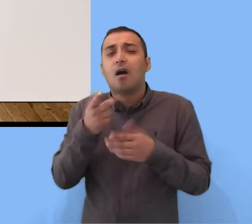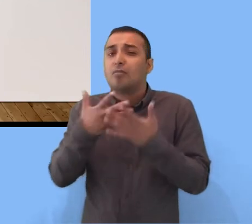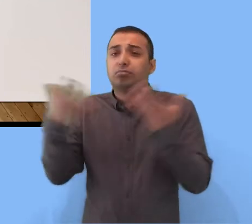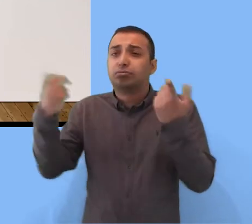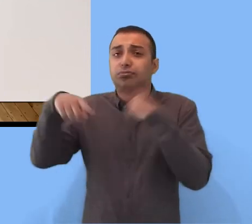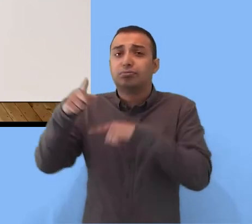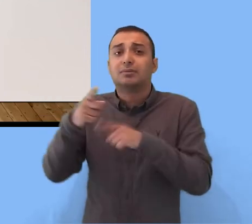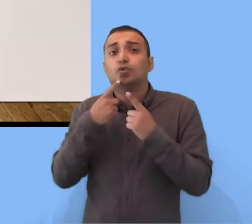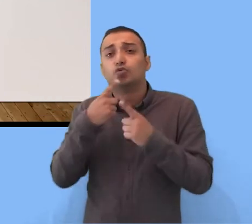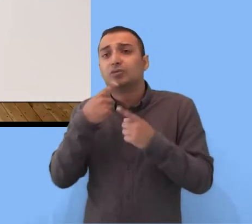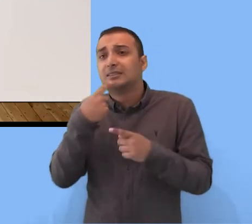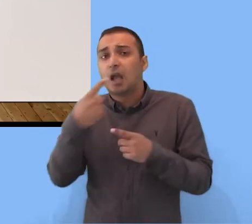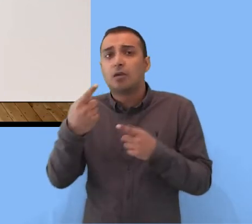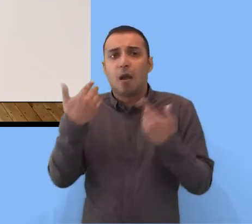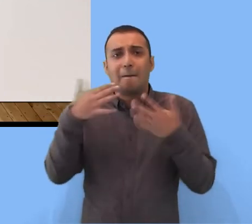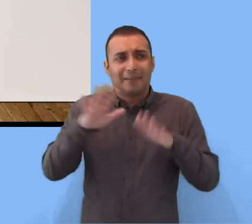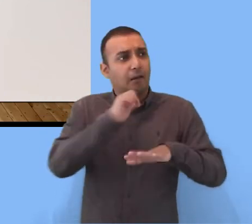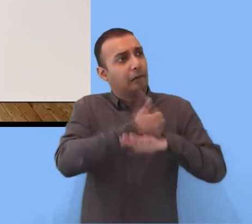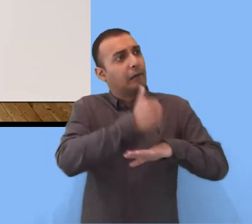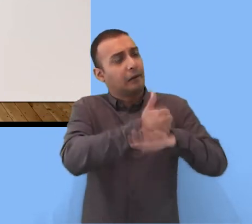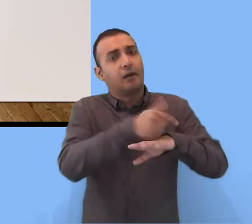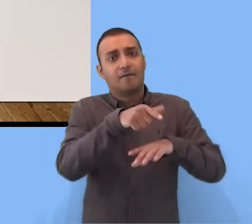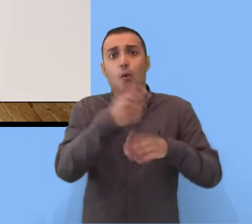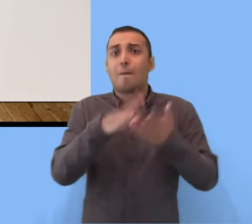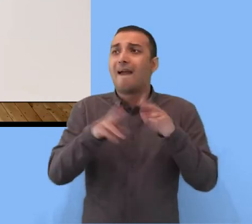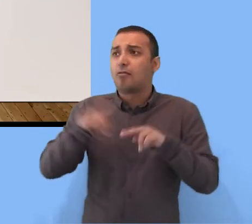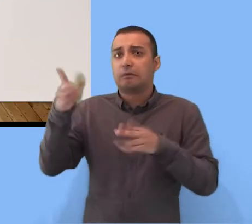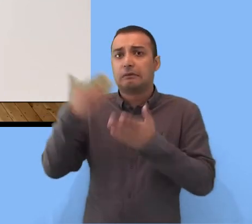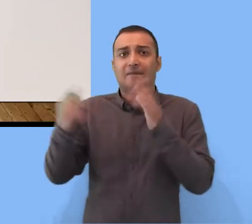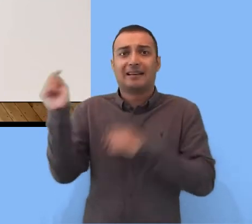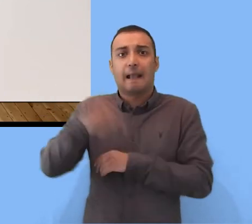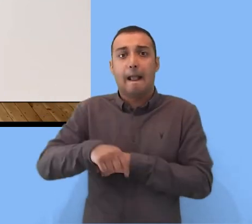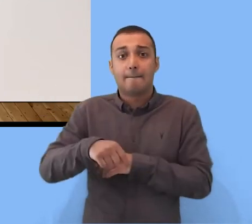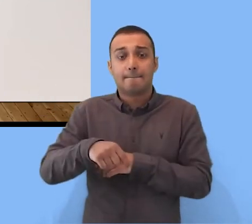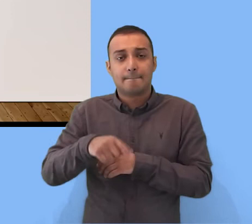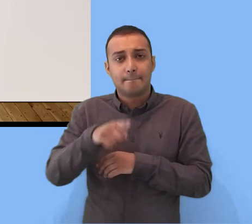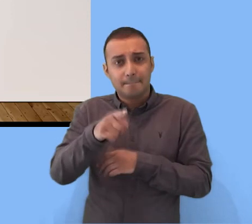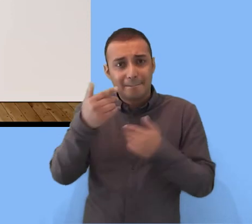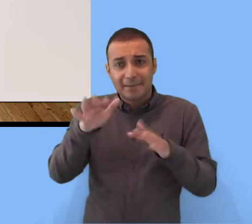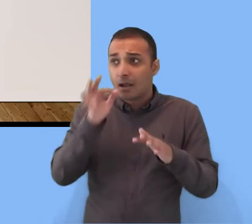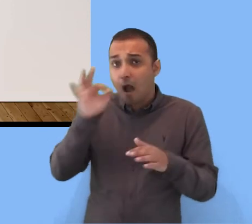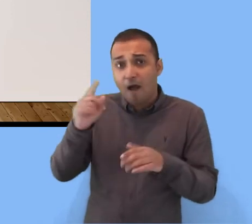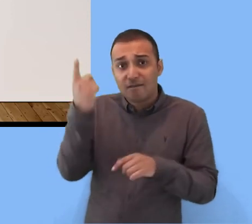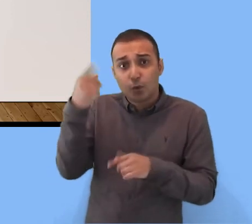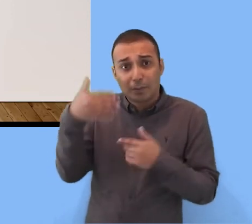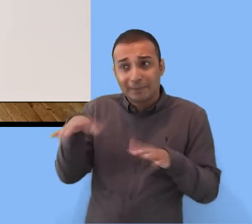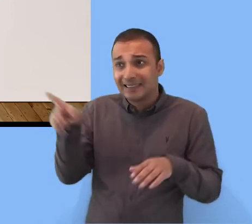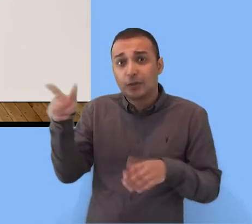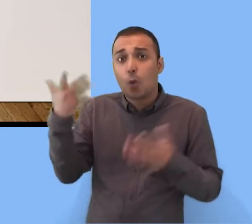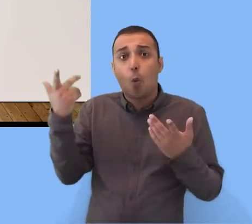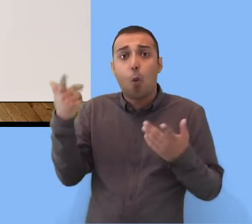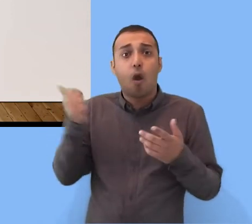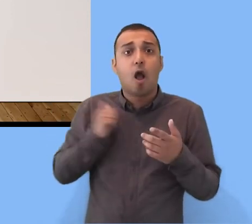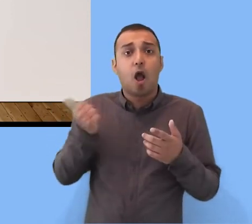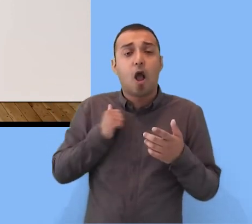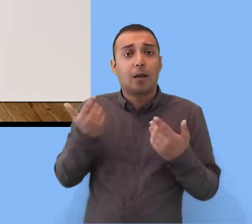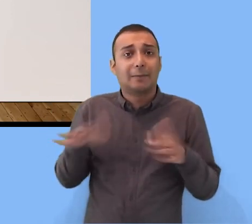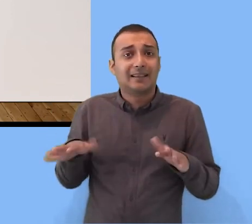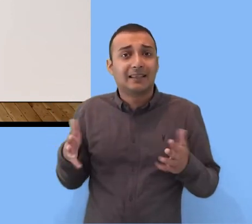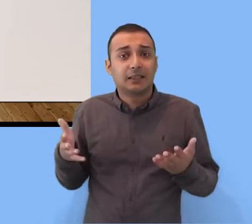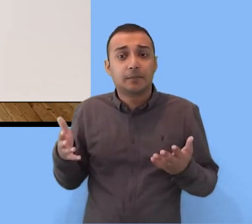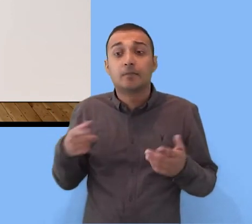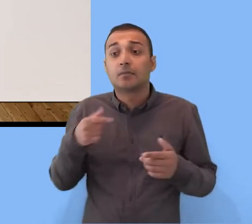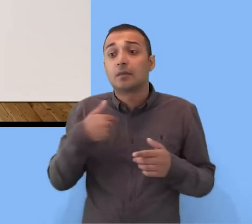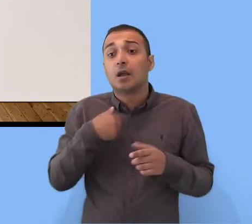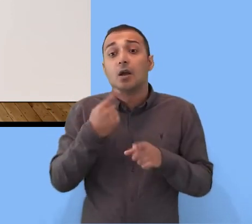and they didn't come. But did you ask the parents if that's what they wanted? And when I say researchers, I don't just mean people like me. Obviously,